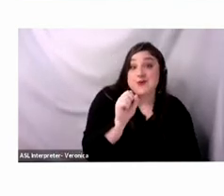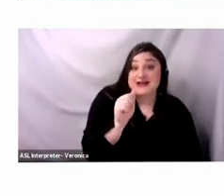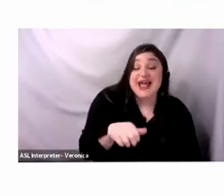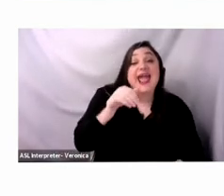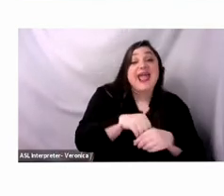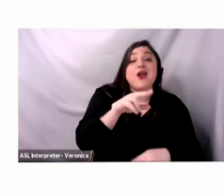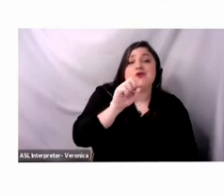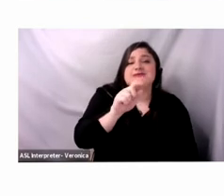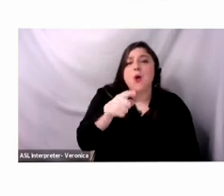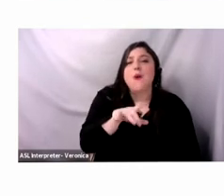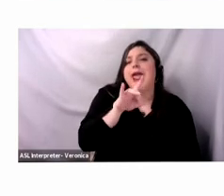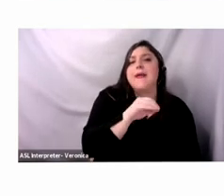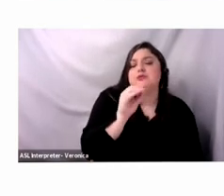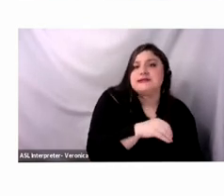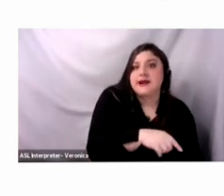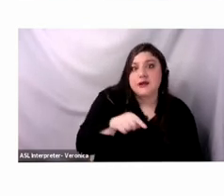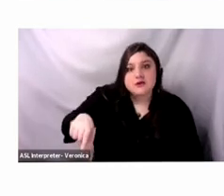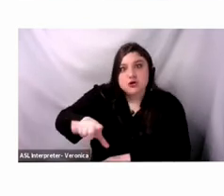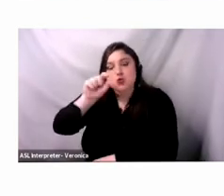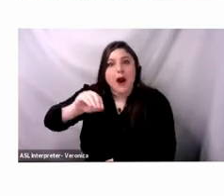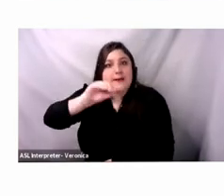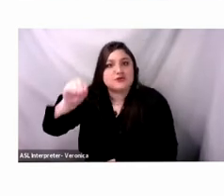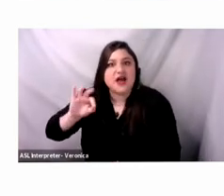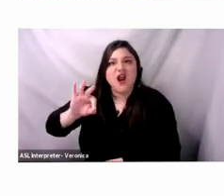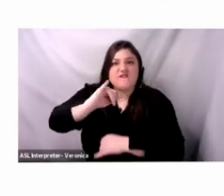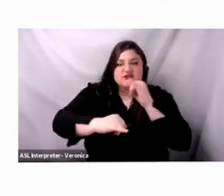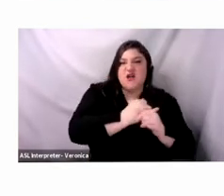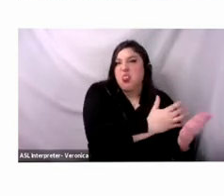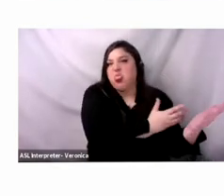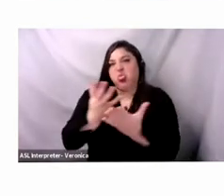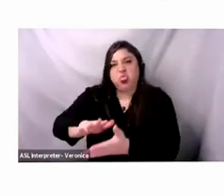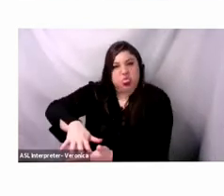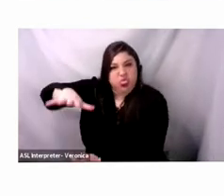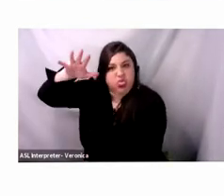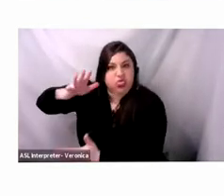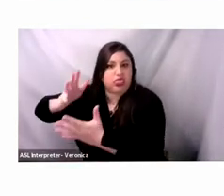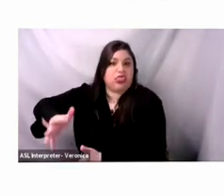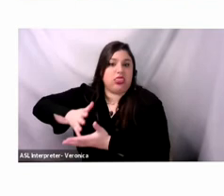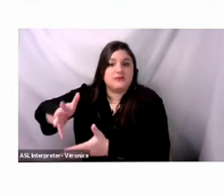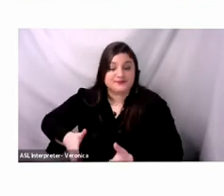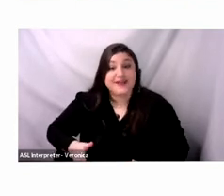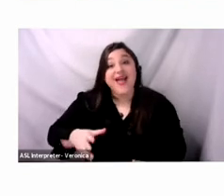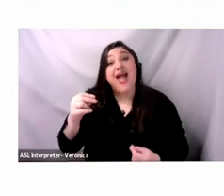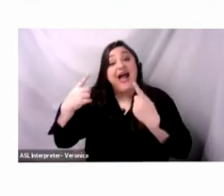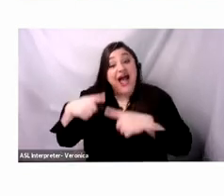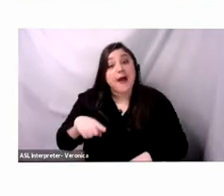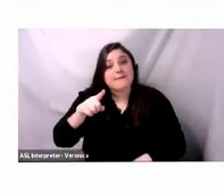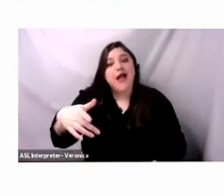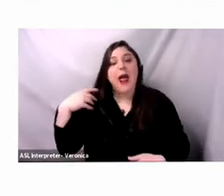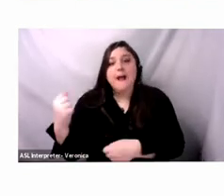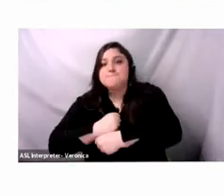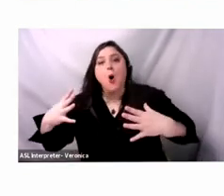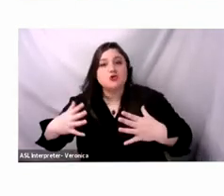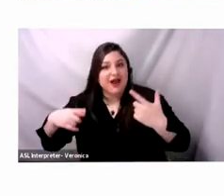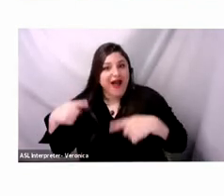landfill. As a result, Pone filled up 4 years ahead of schedule and exploded in August 2019. The site has